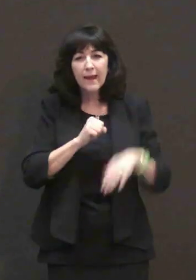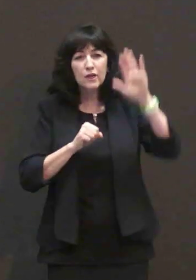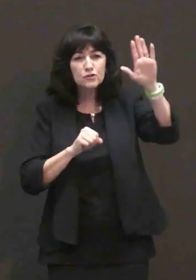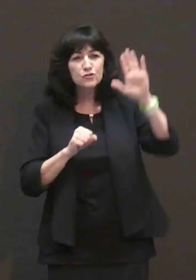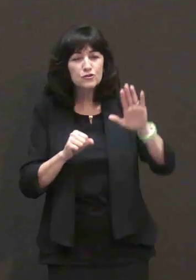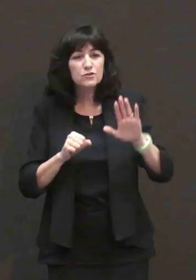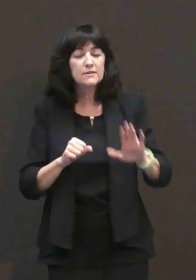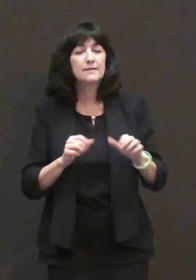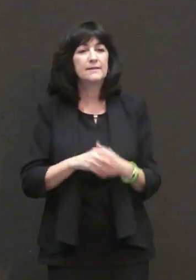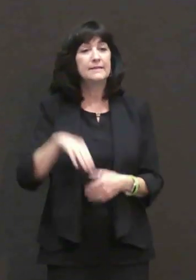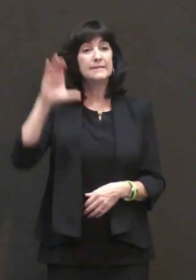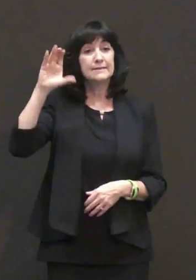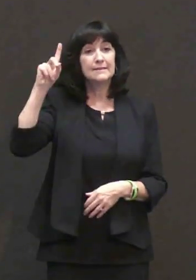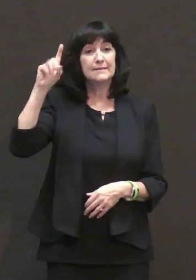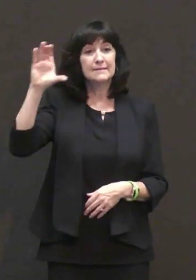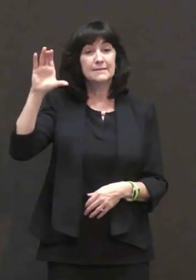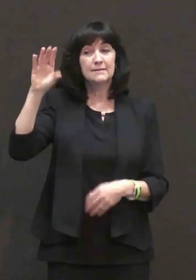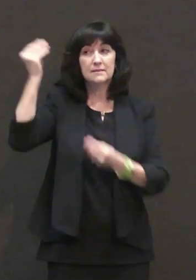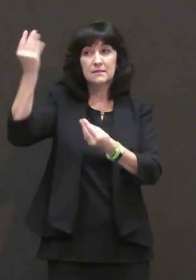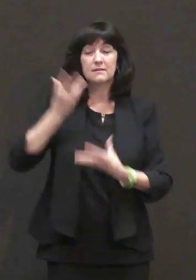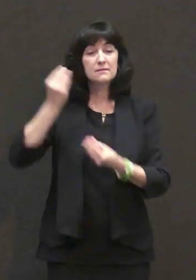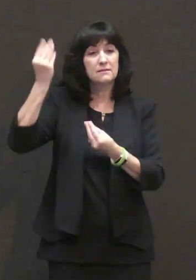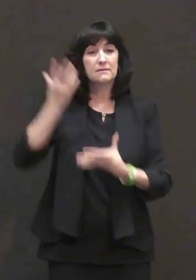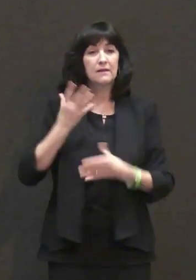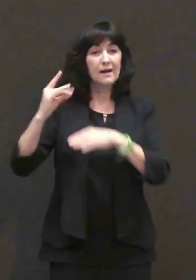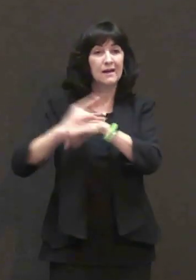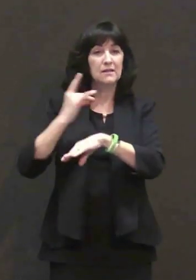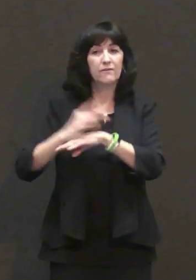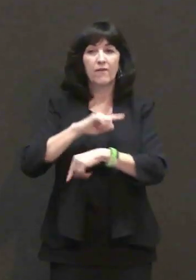CDC's advice with respect to daycares.